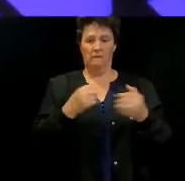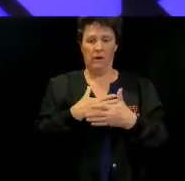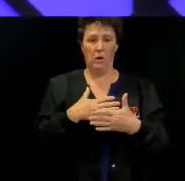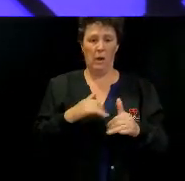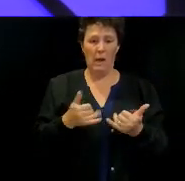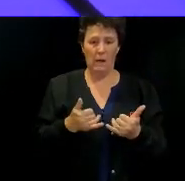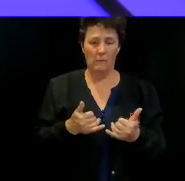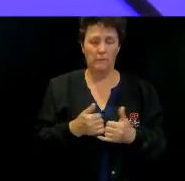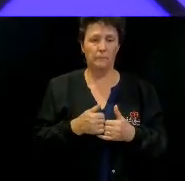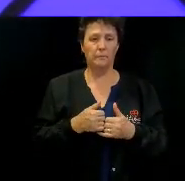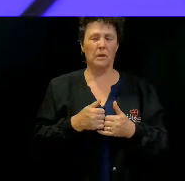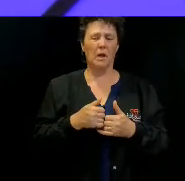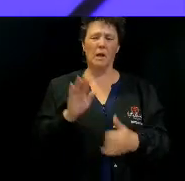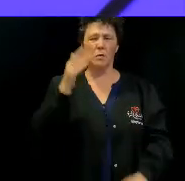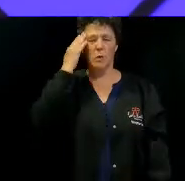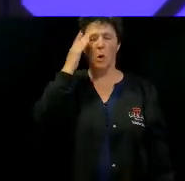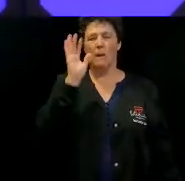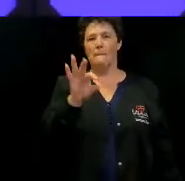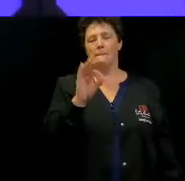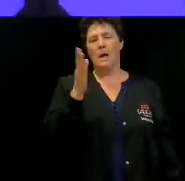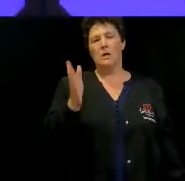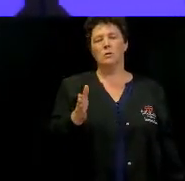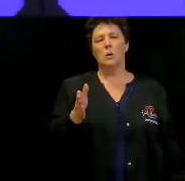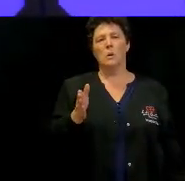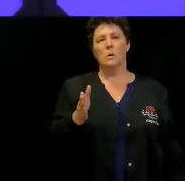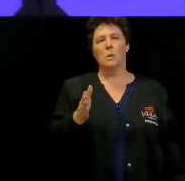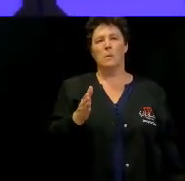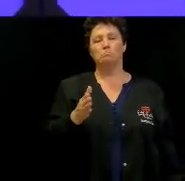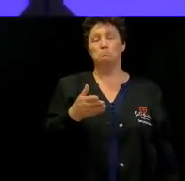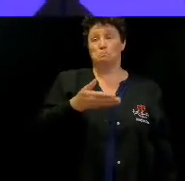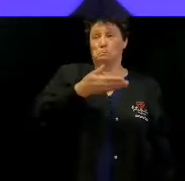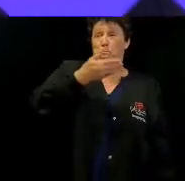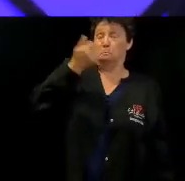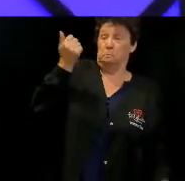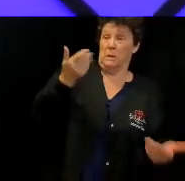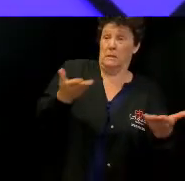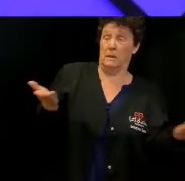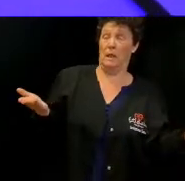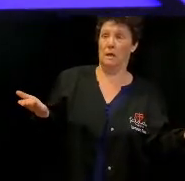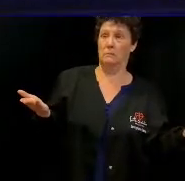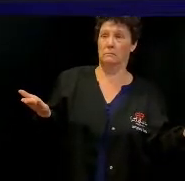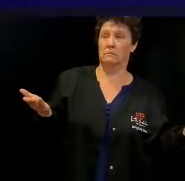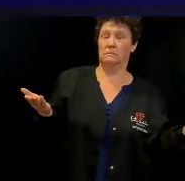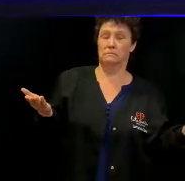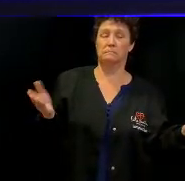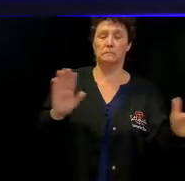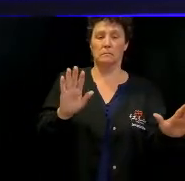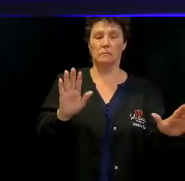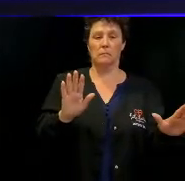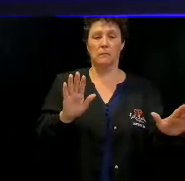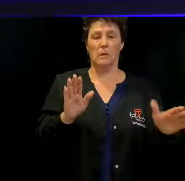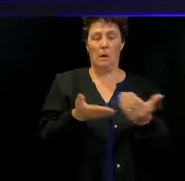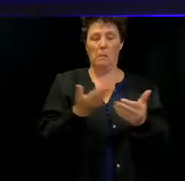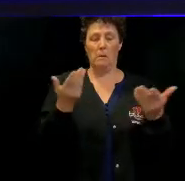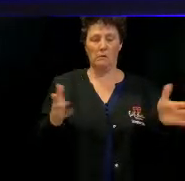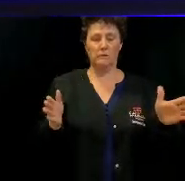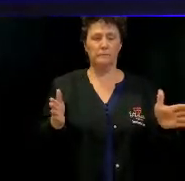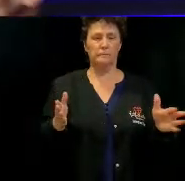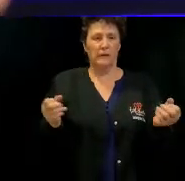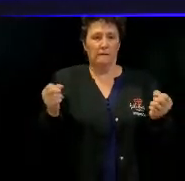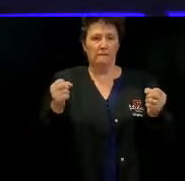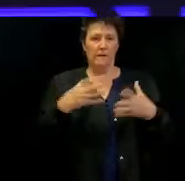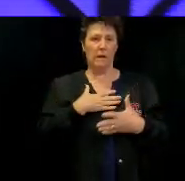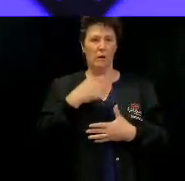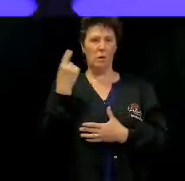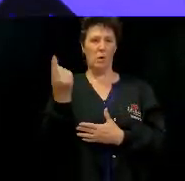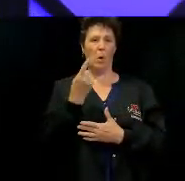You say, well, you know, Pastor, I'm gonna tell you the greatest thing. Let me tell you the greatest thing. Fear, I'm done. Fear